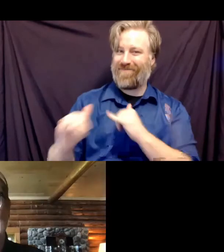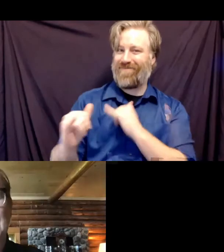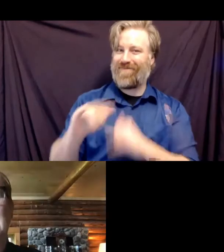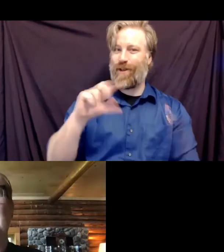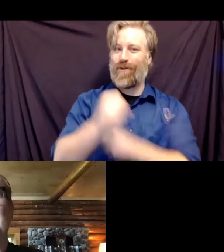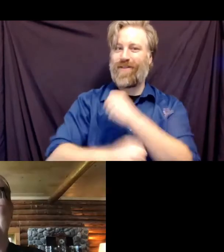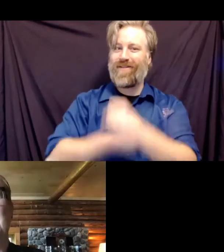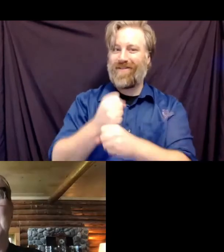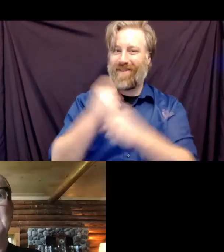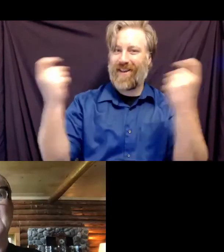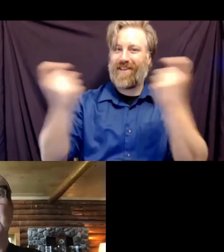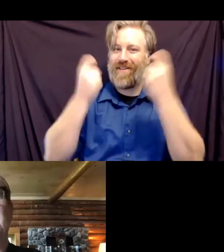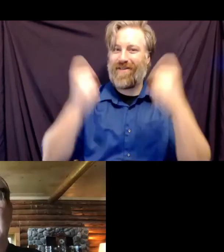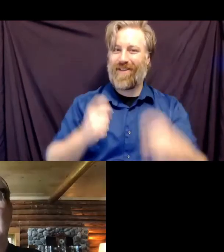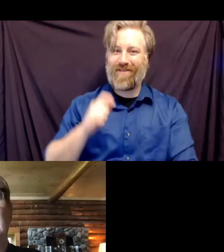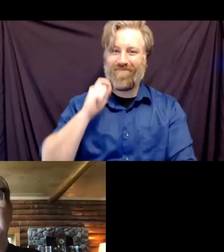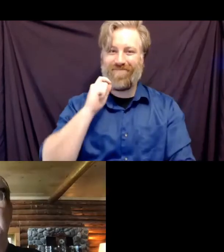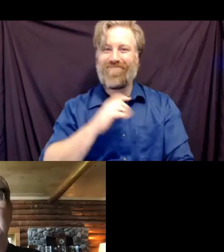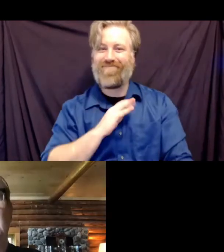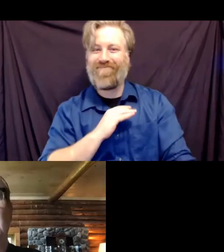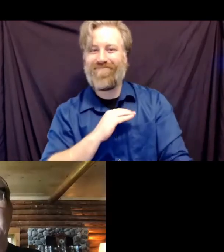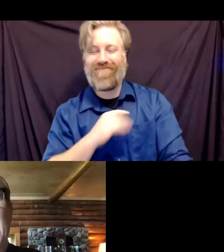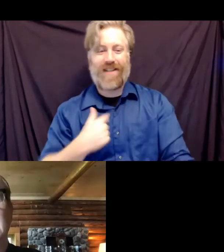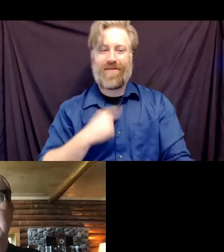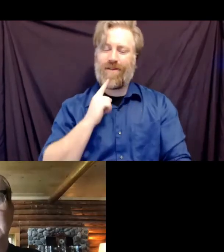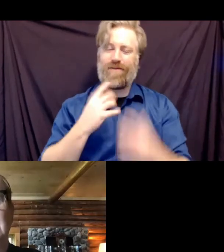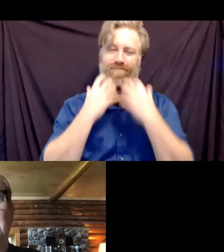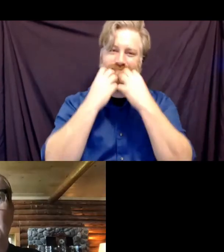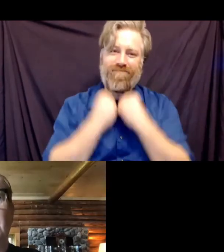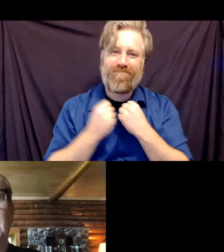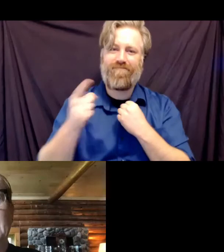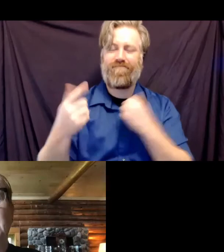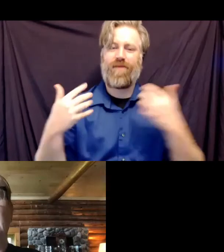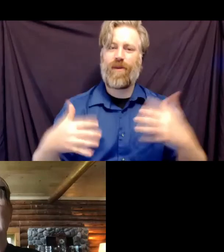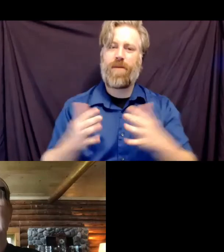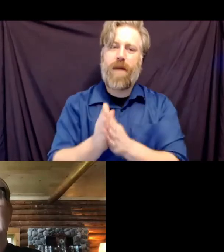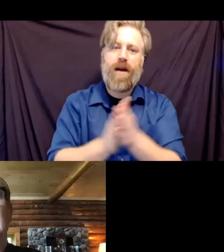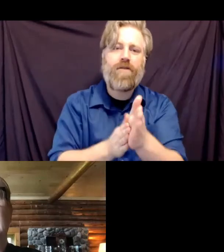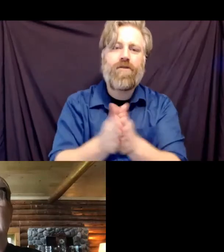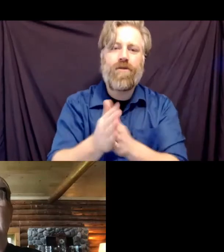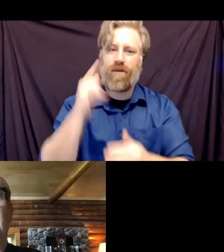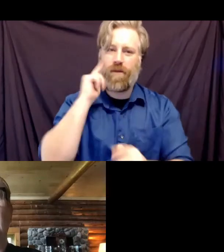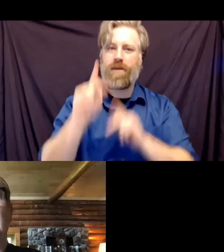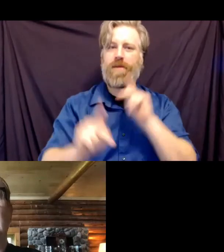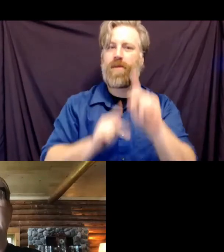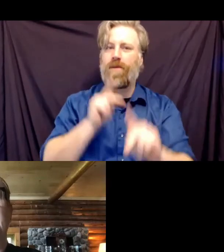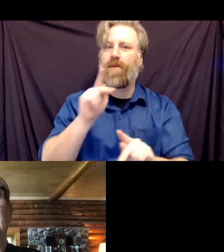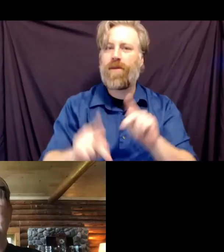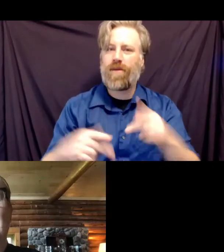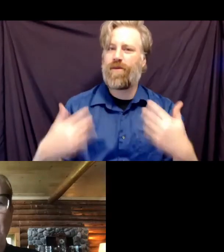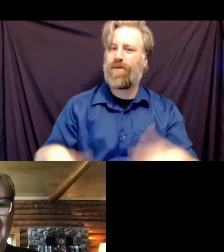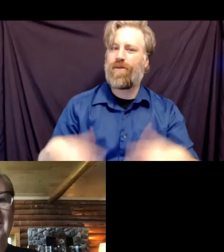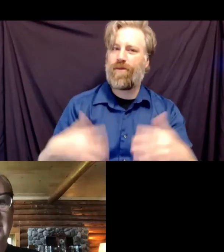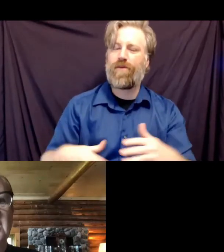And I have so valued your passion for people and for